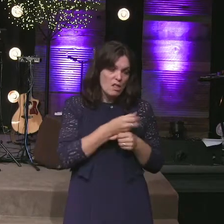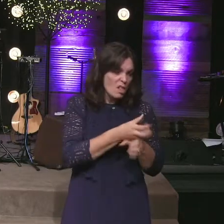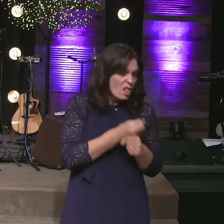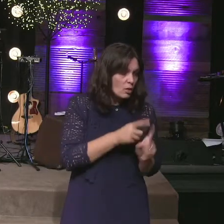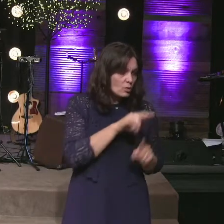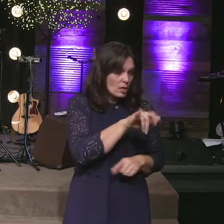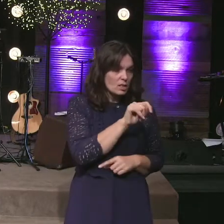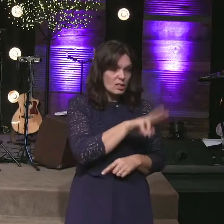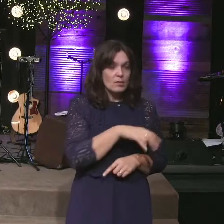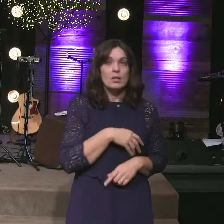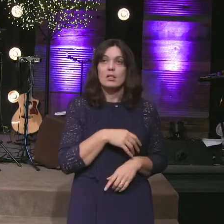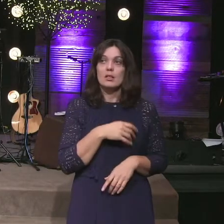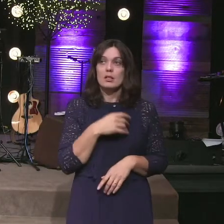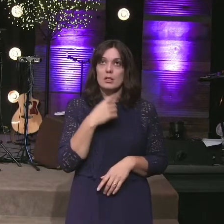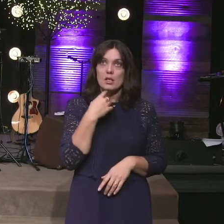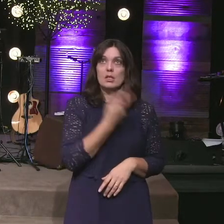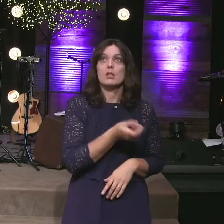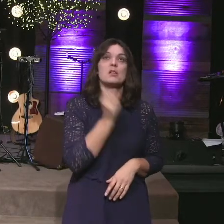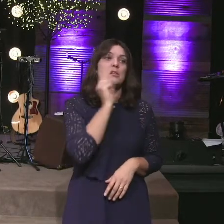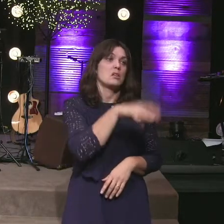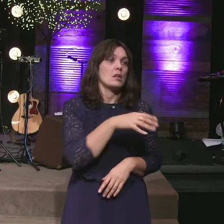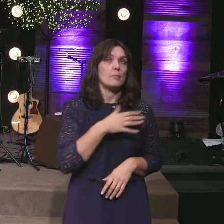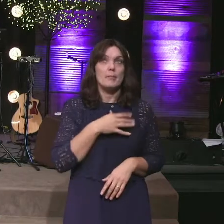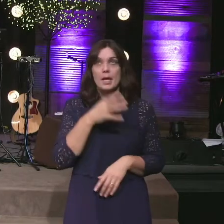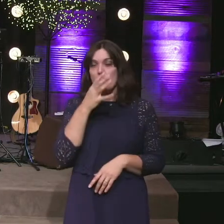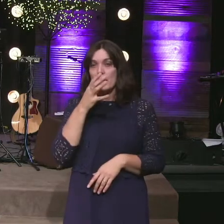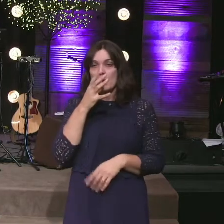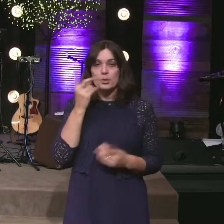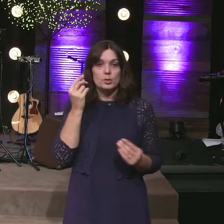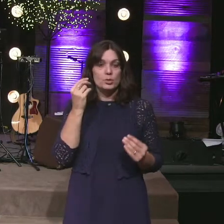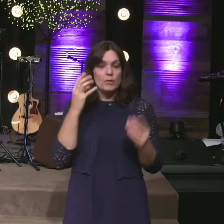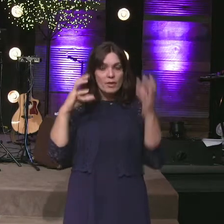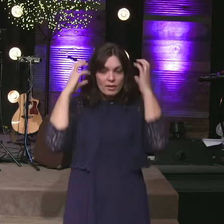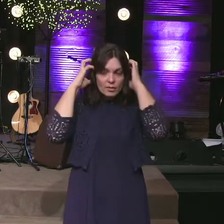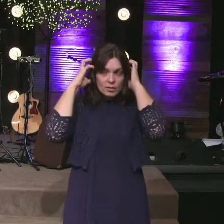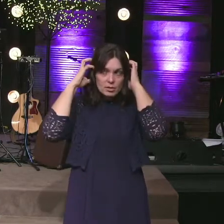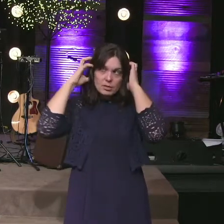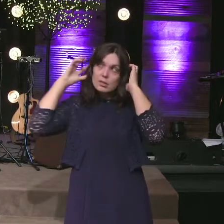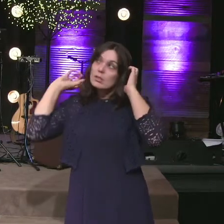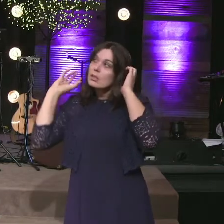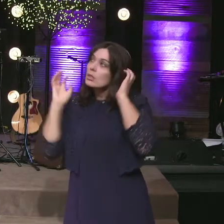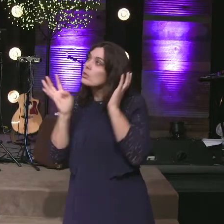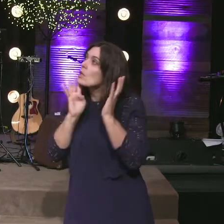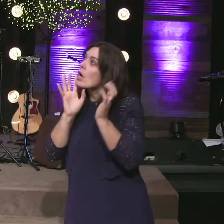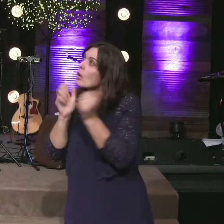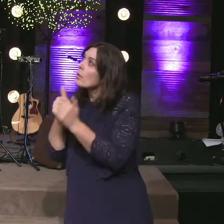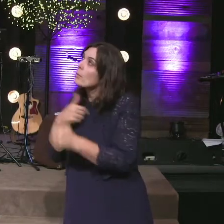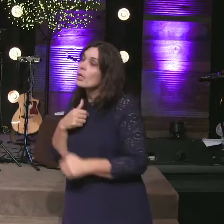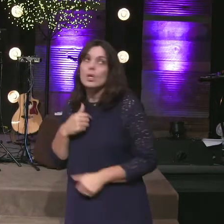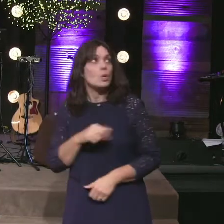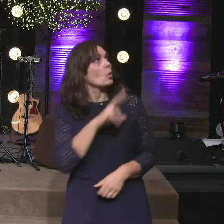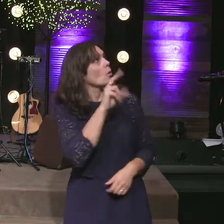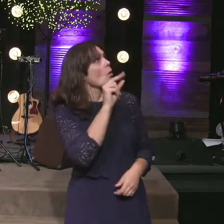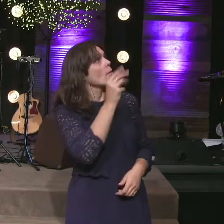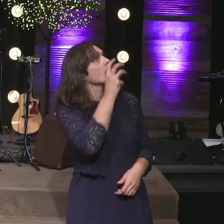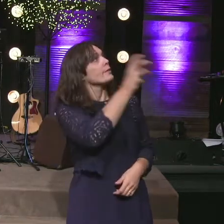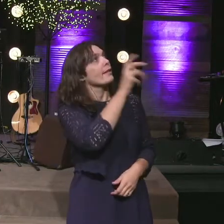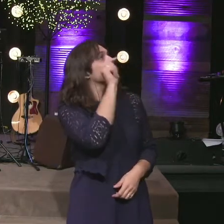I'm like, you know, my mom, she'll lift off her headphones and go, are you talking to me? Nope, just hollering at the TV.